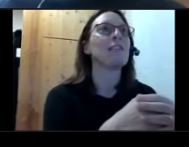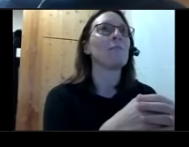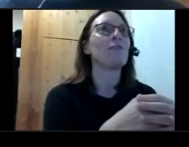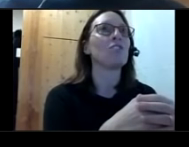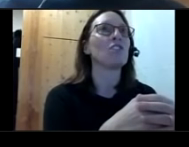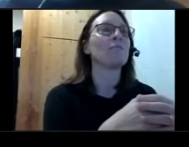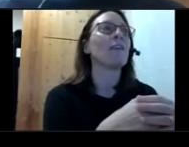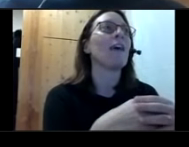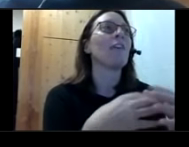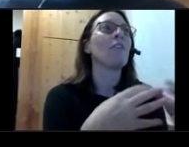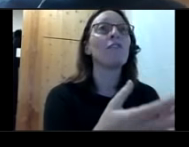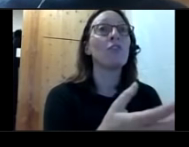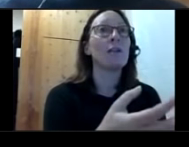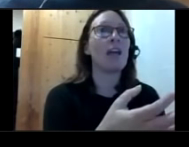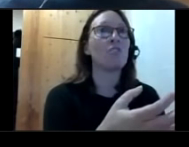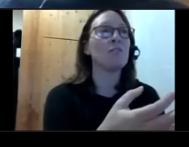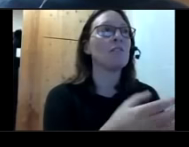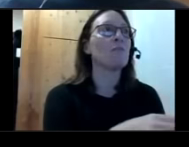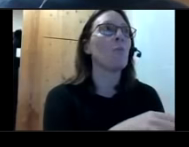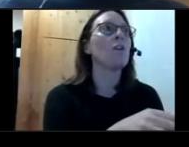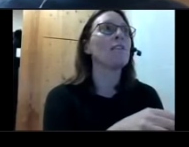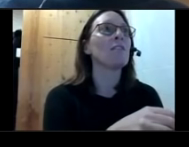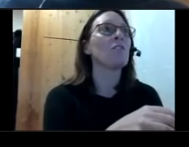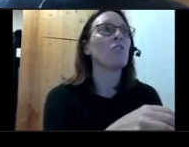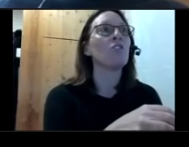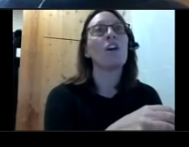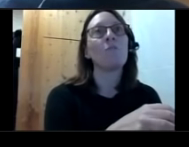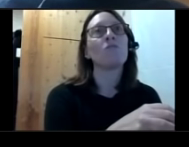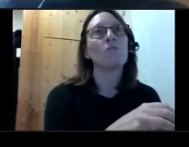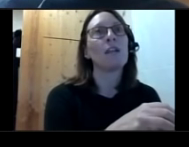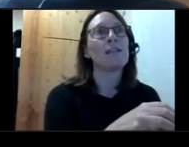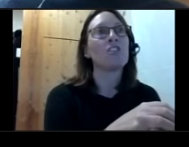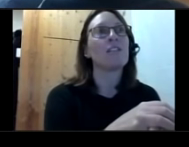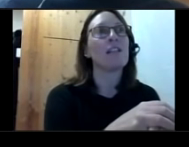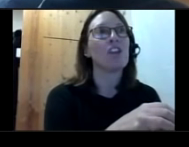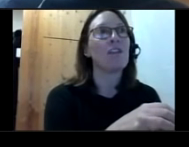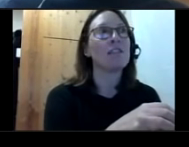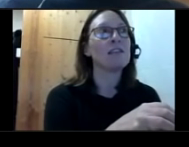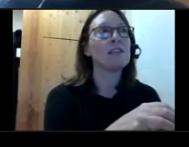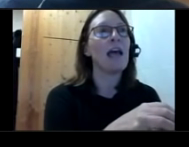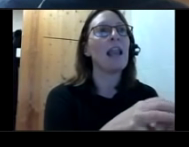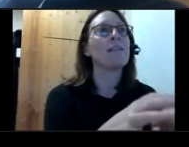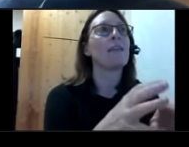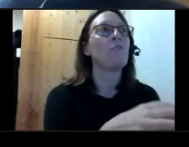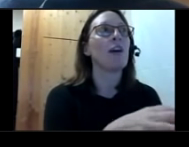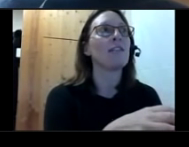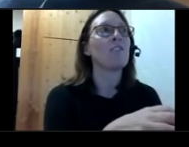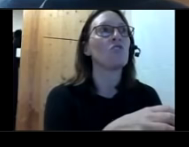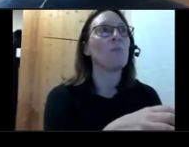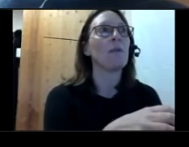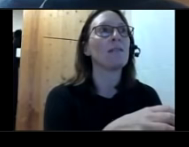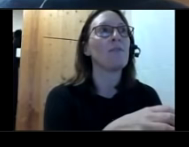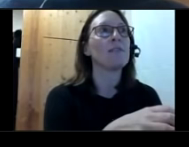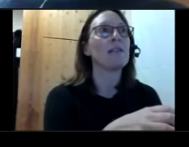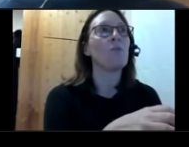under that same definition. There are a few exceptions. One is non-government organisations like charities, unless they provide